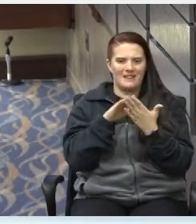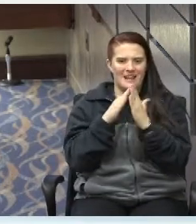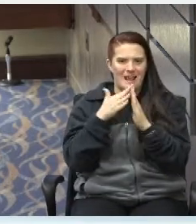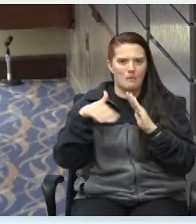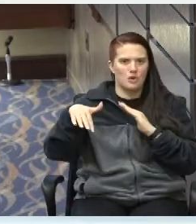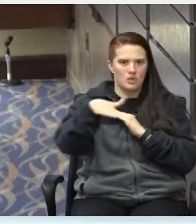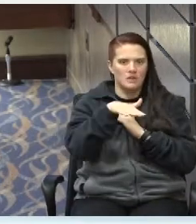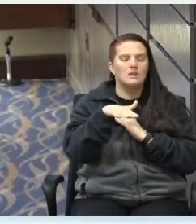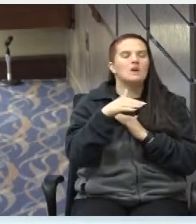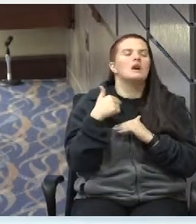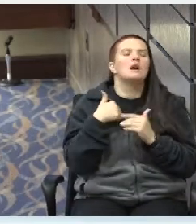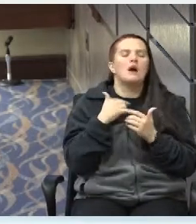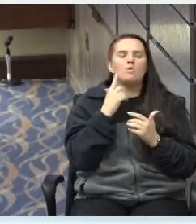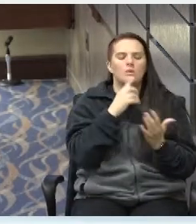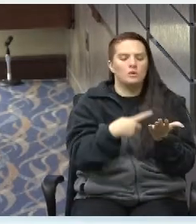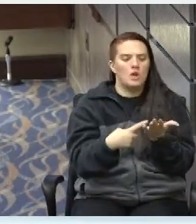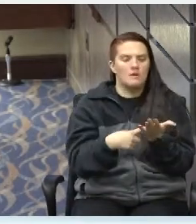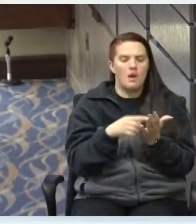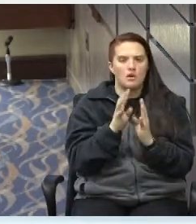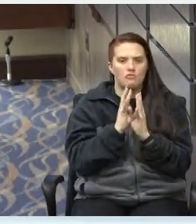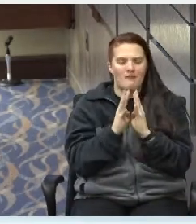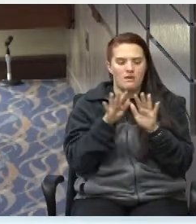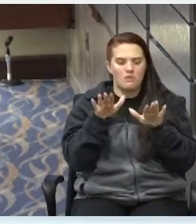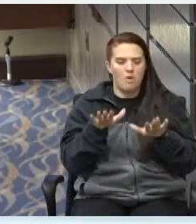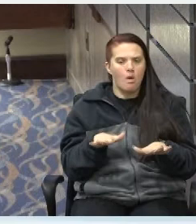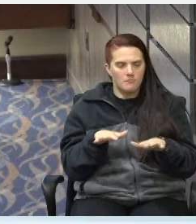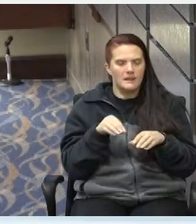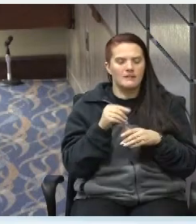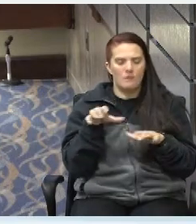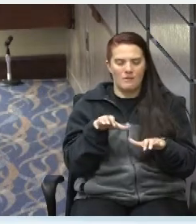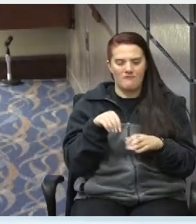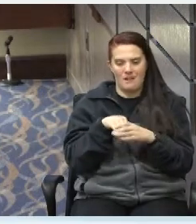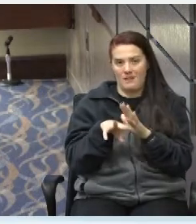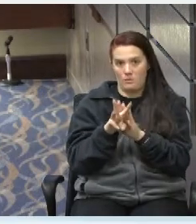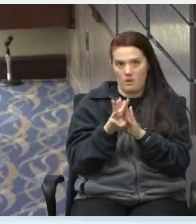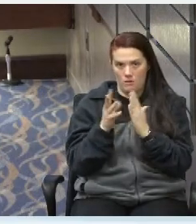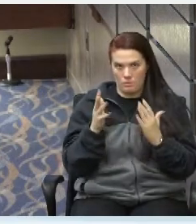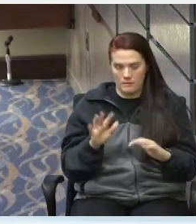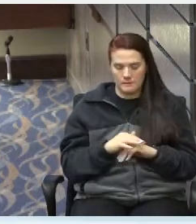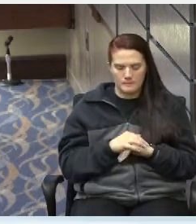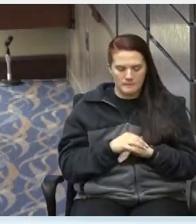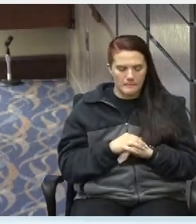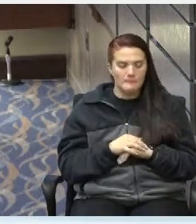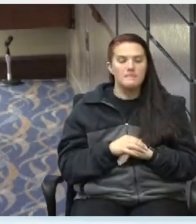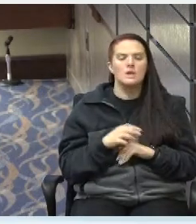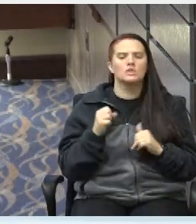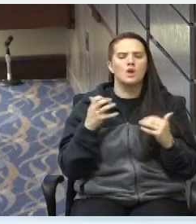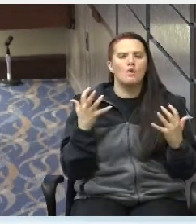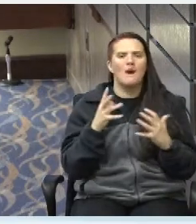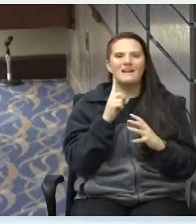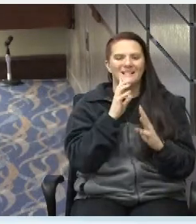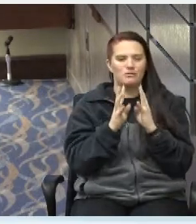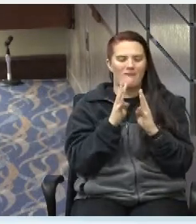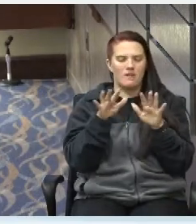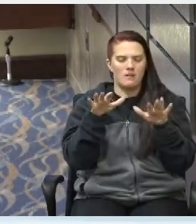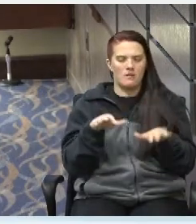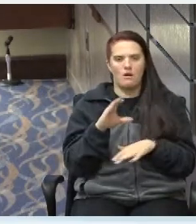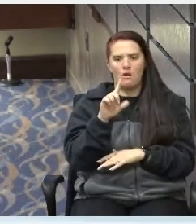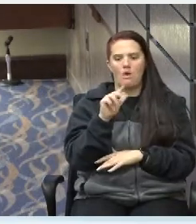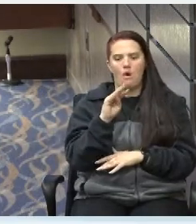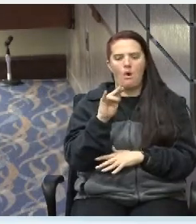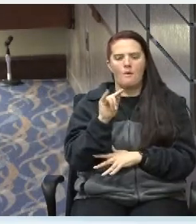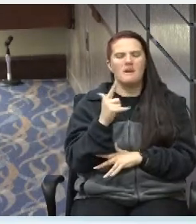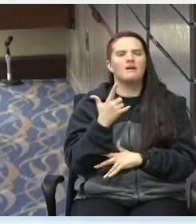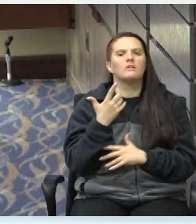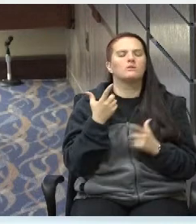And then we'll talk about traffic calming that we've done in Waco. So what is traffic calming? They're